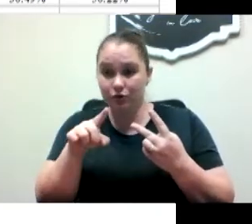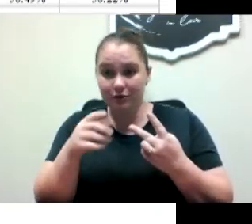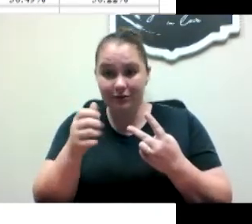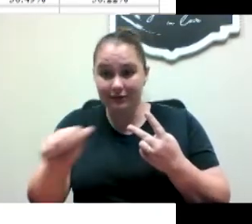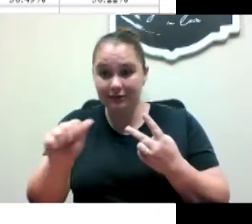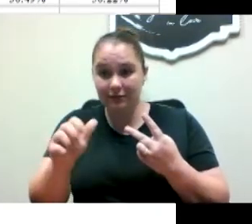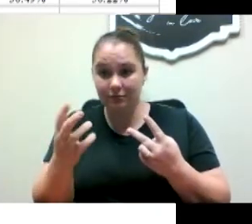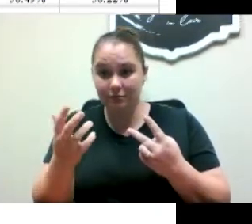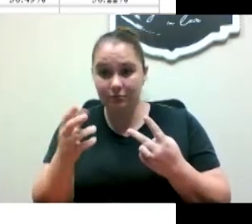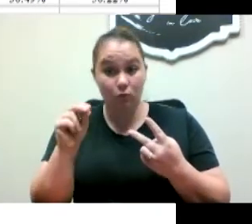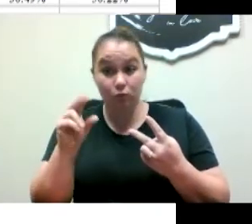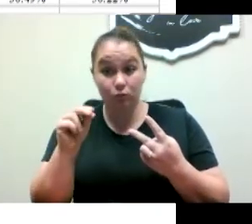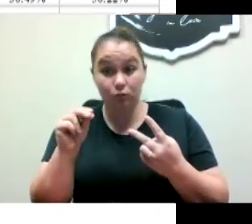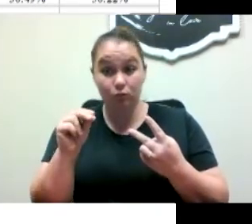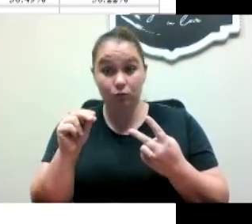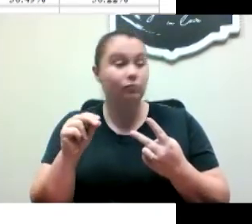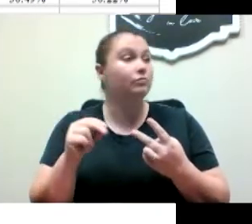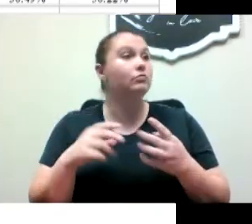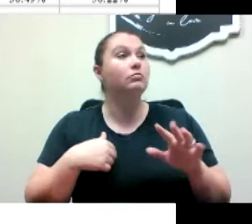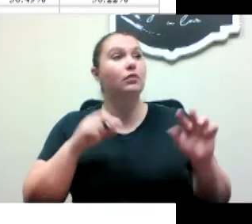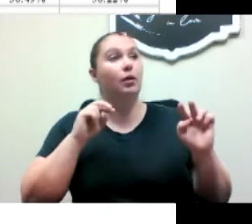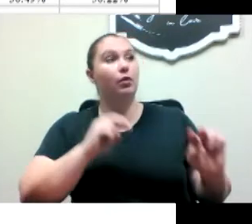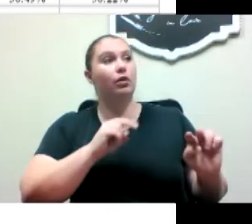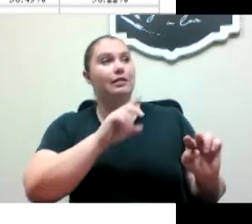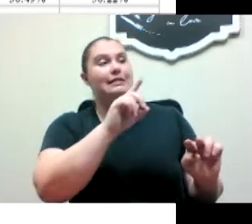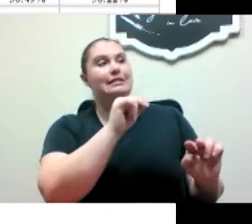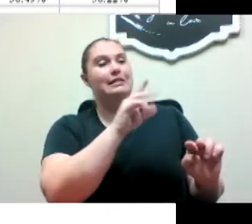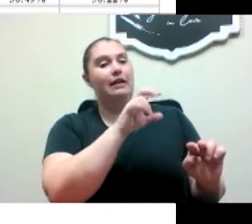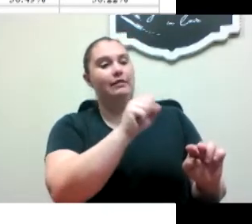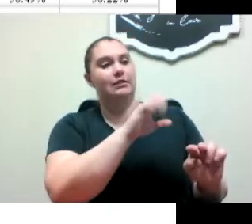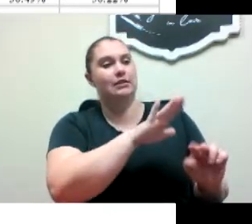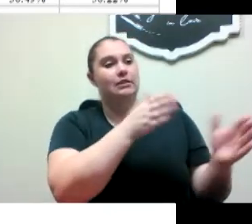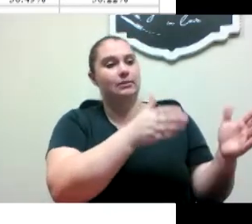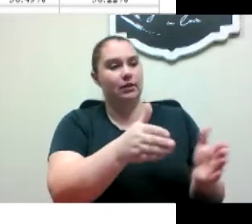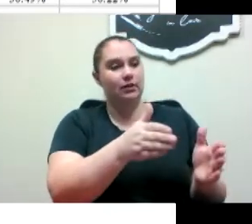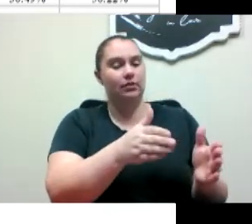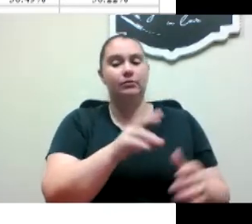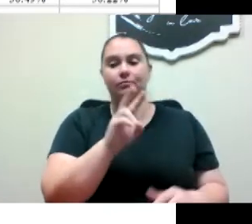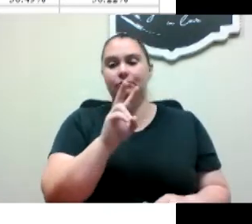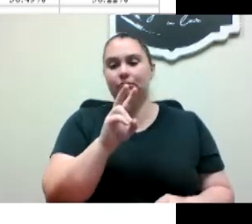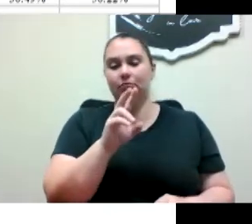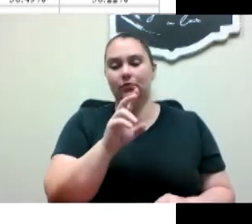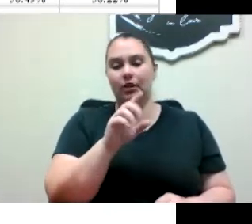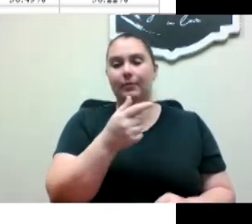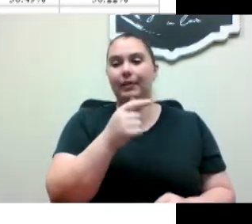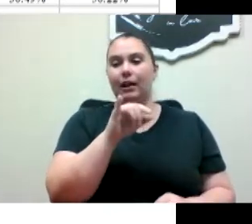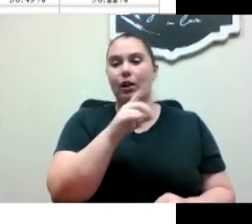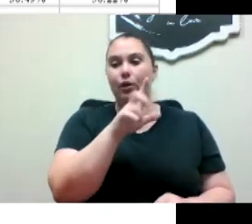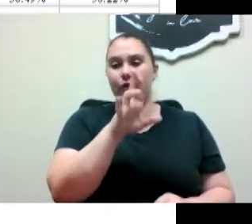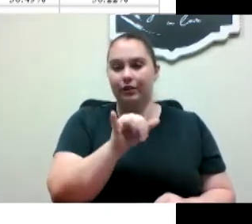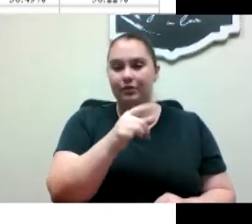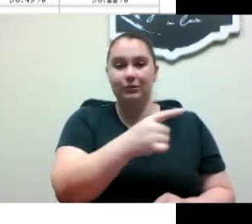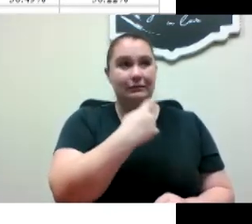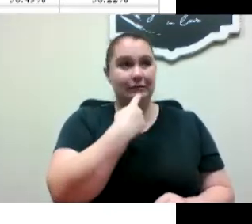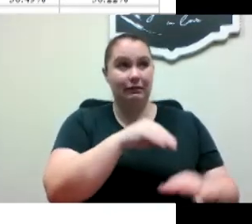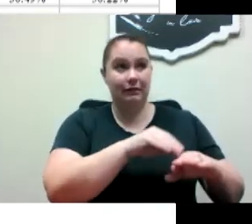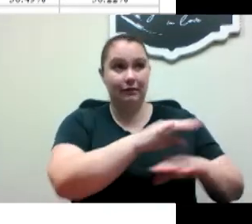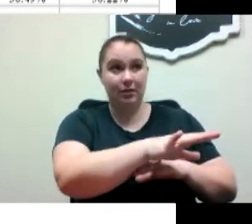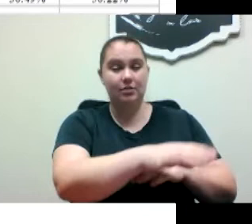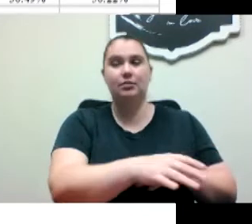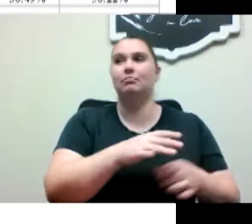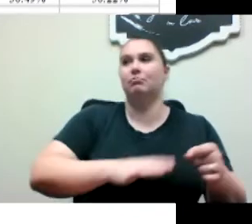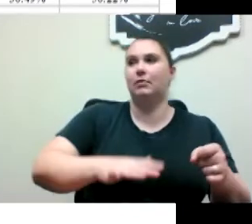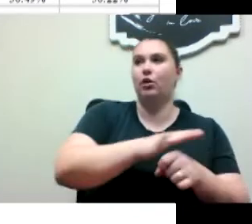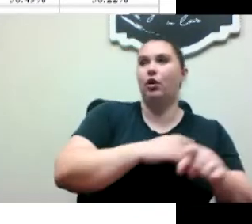No? You said under Davis' plan, it's just only affects 1 and 3. Now,